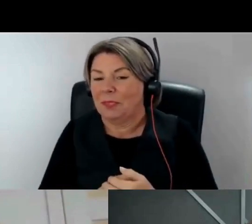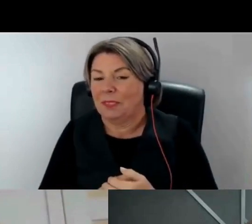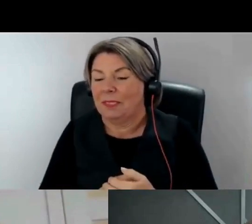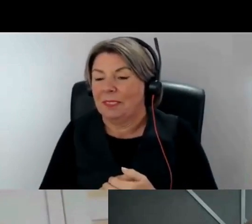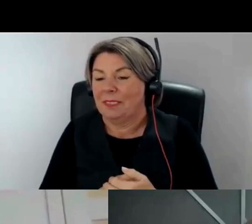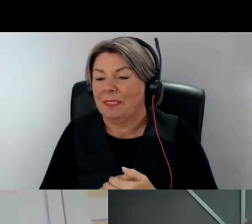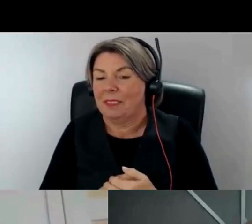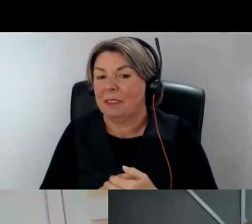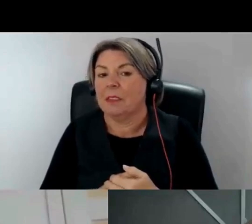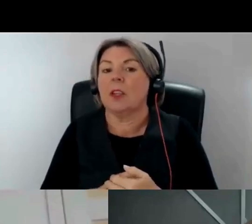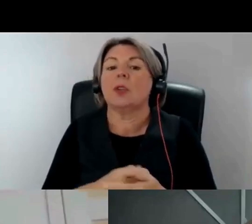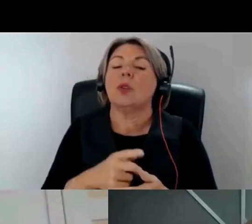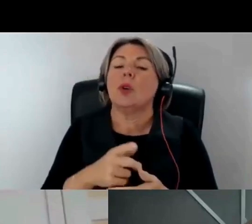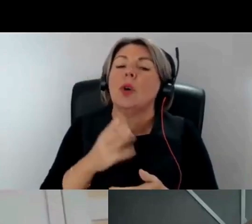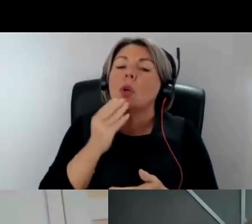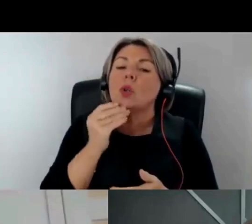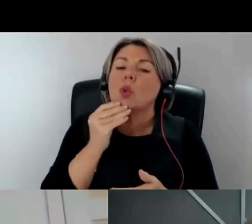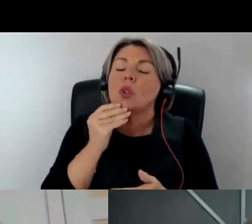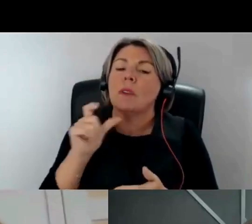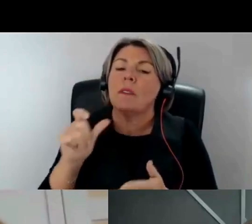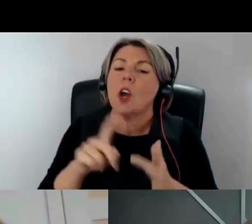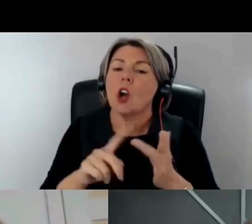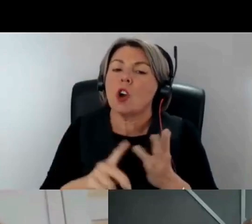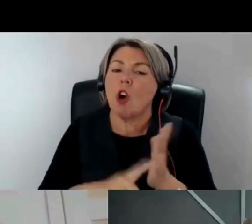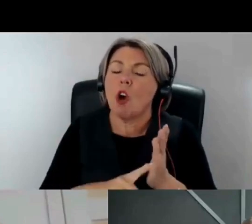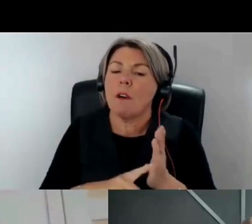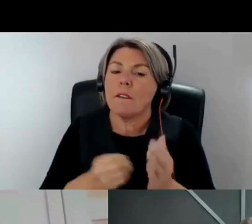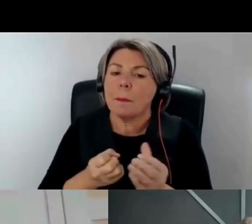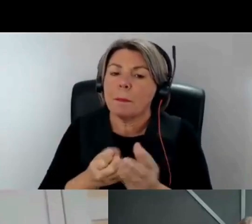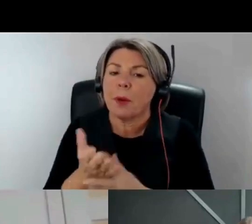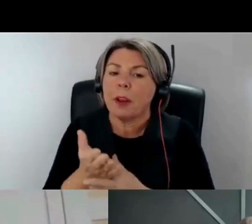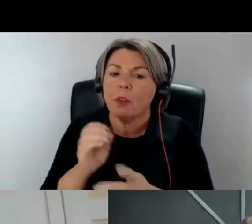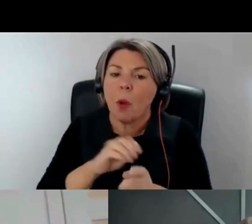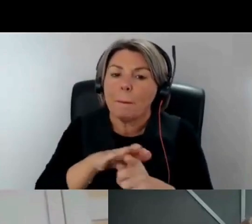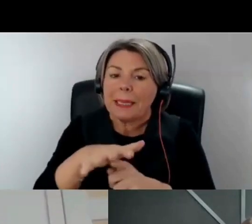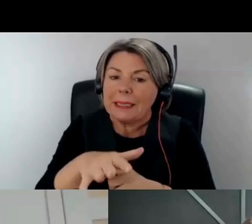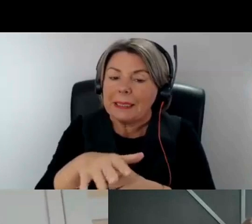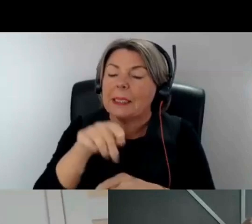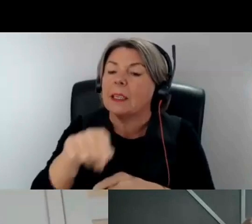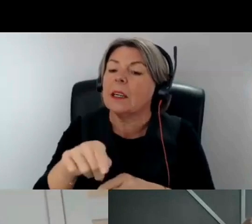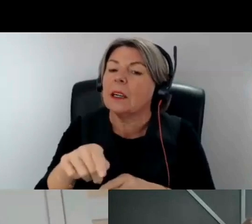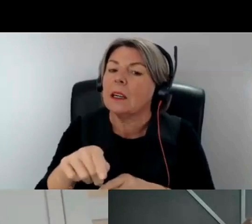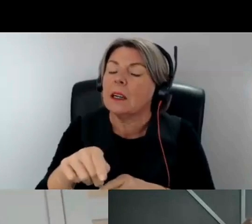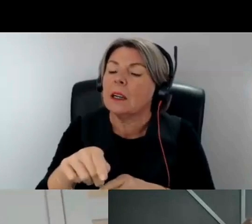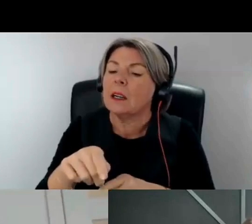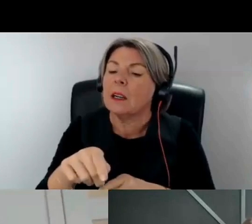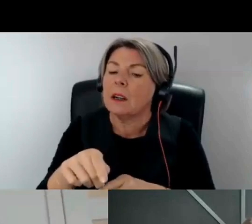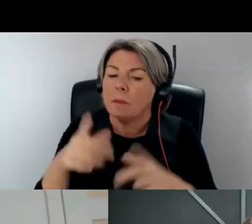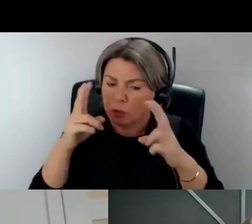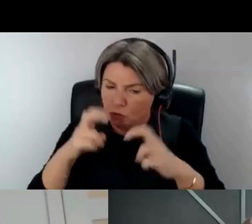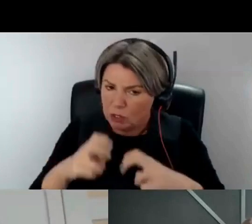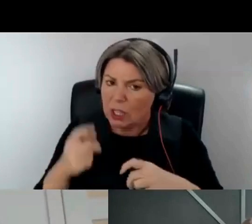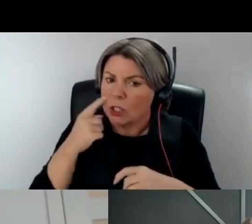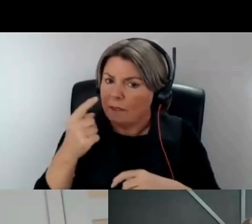use of the coil for breakthrough bleeding perimenopausal, and whether there's research and evidence that kind